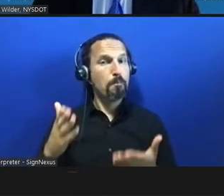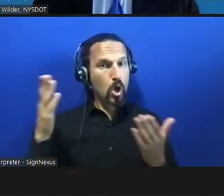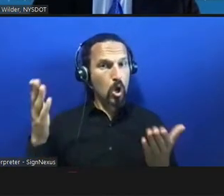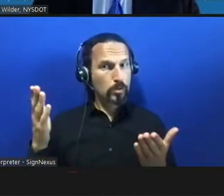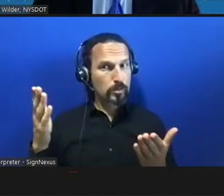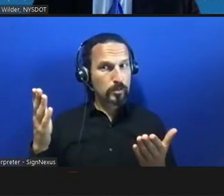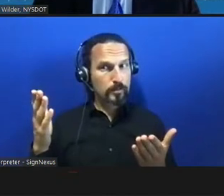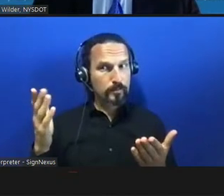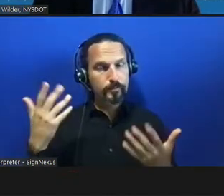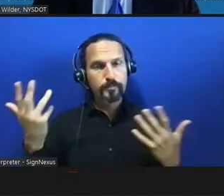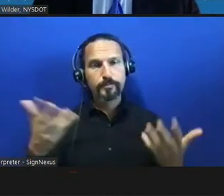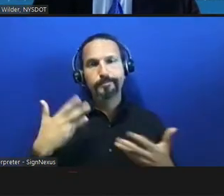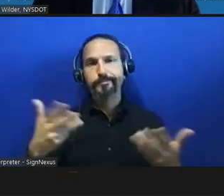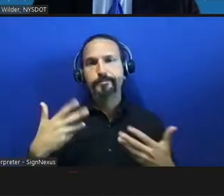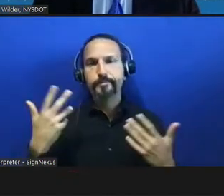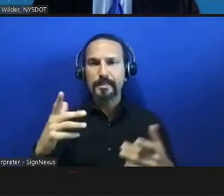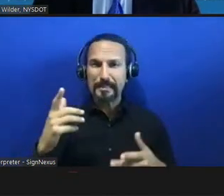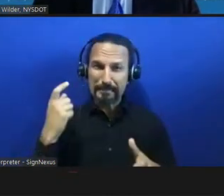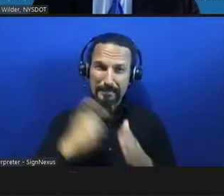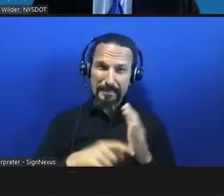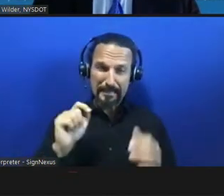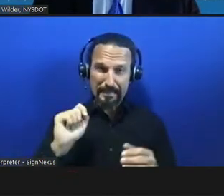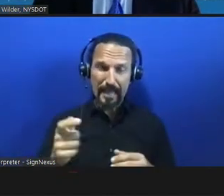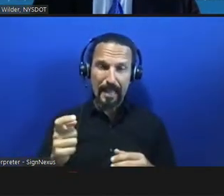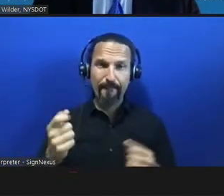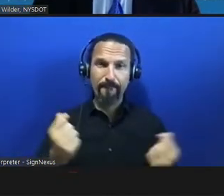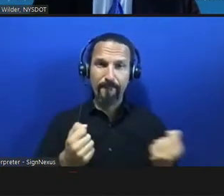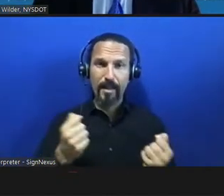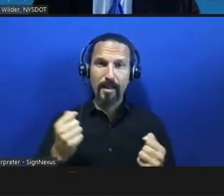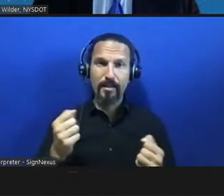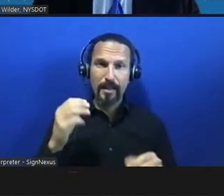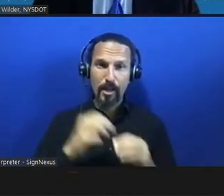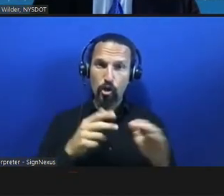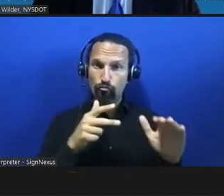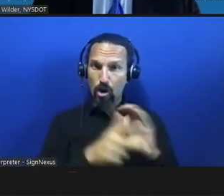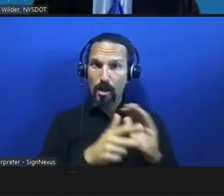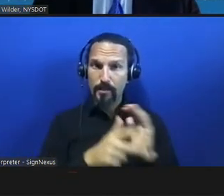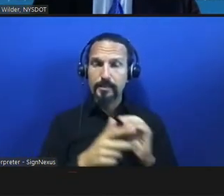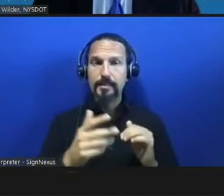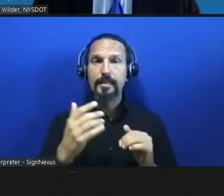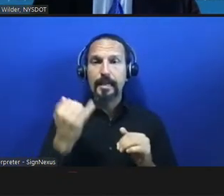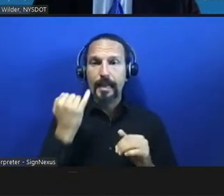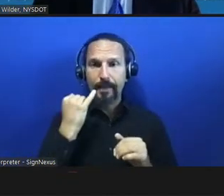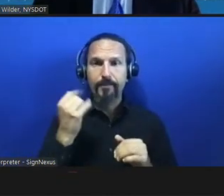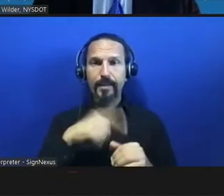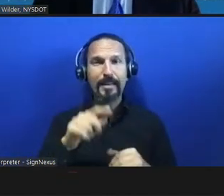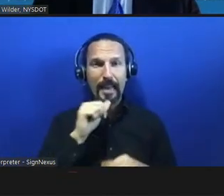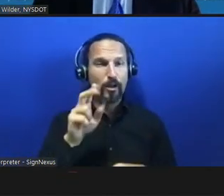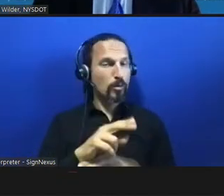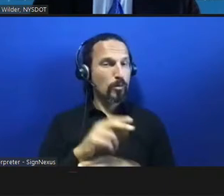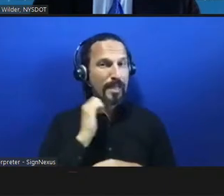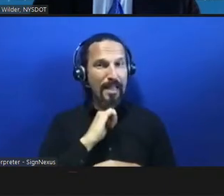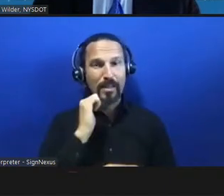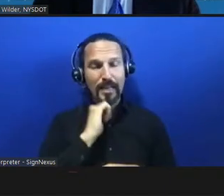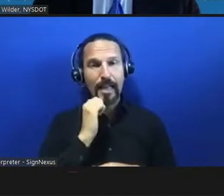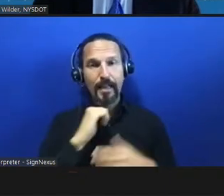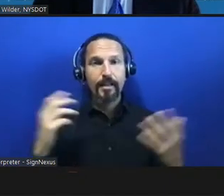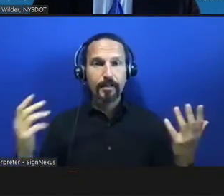to uh tax vehicles that are in garages if they're unused on a daily basis